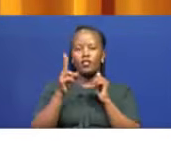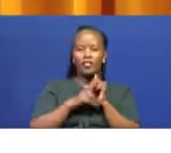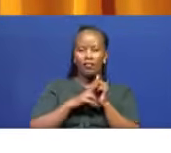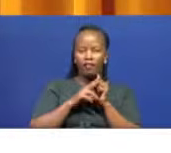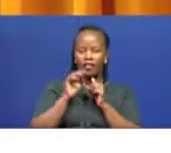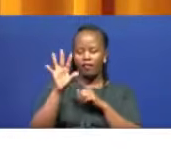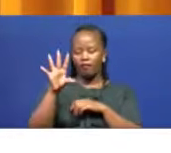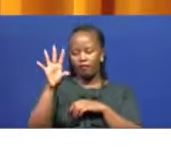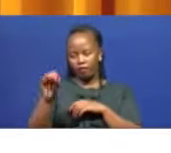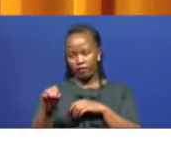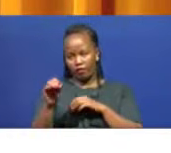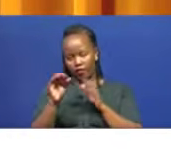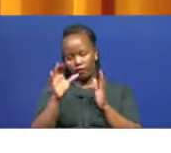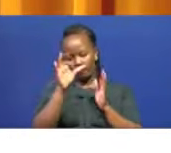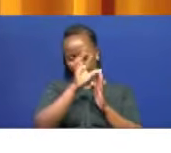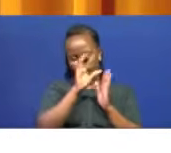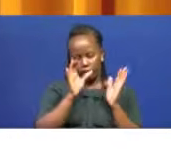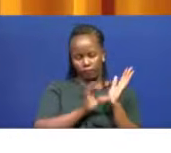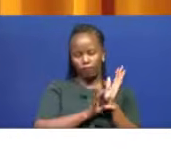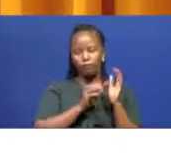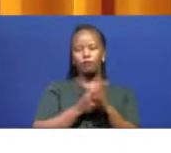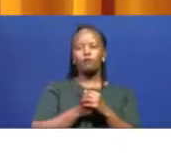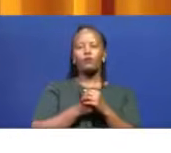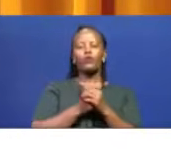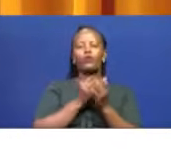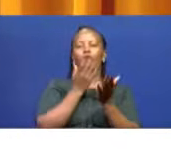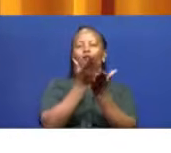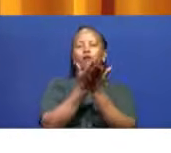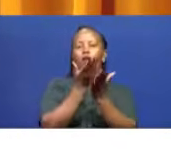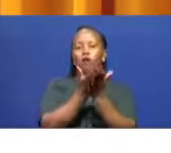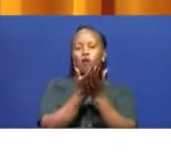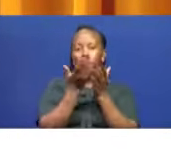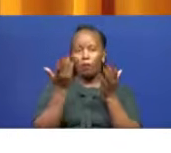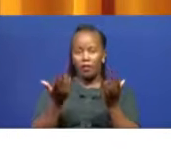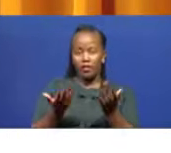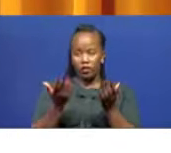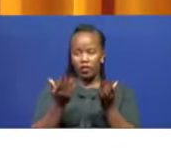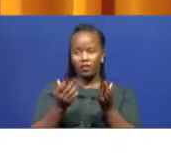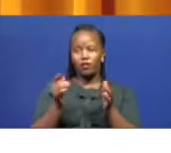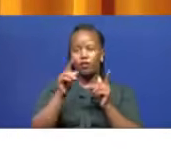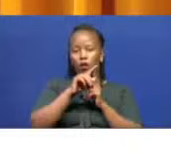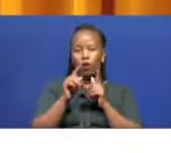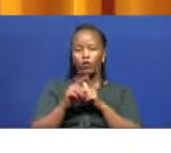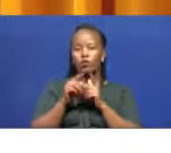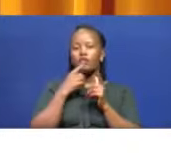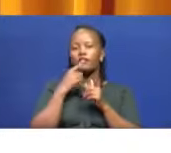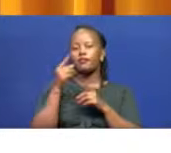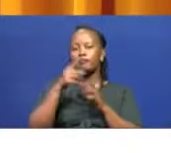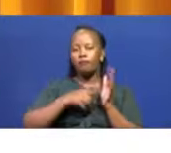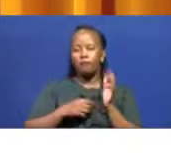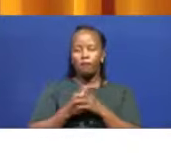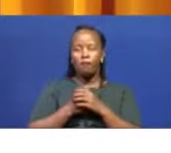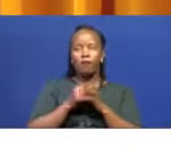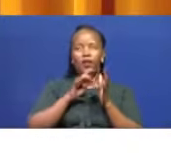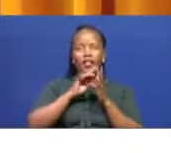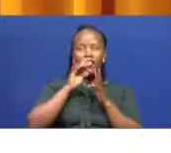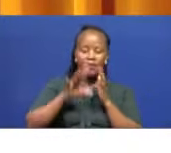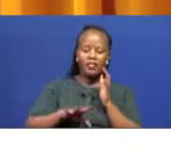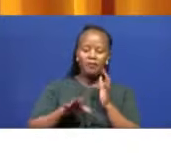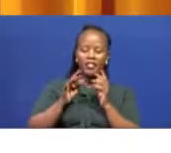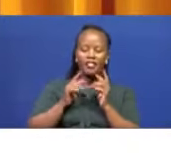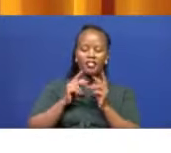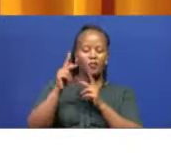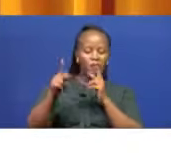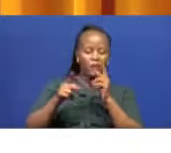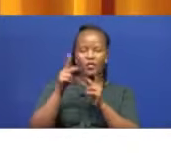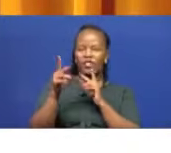Constitution. The petitioners additionally alleged that the impeachment process was